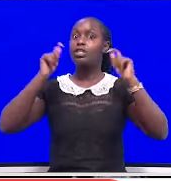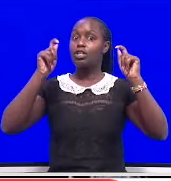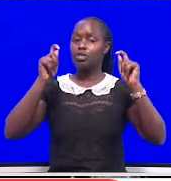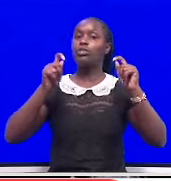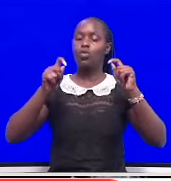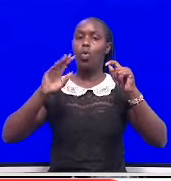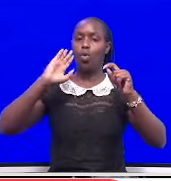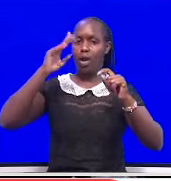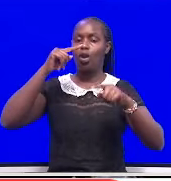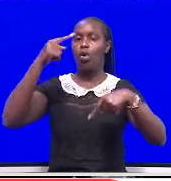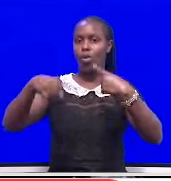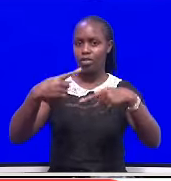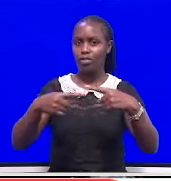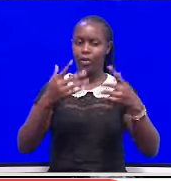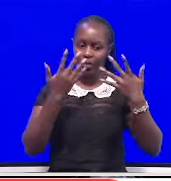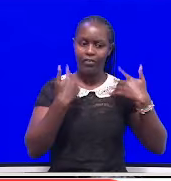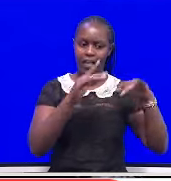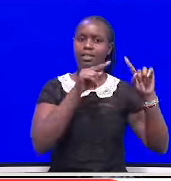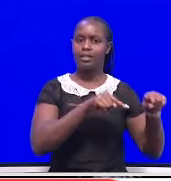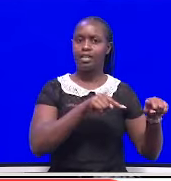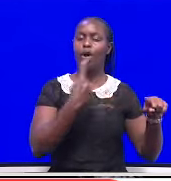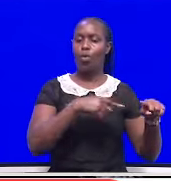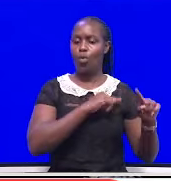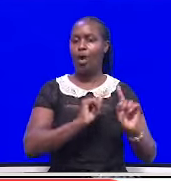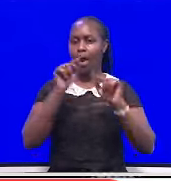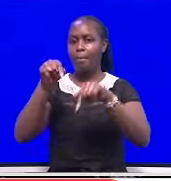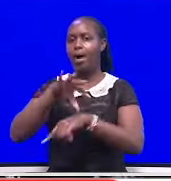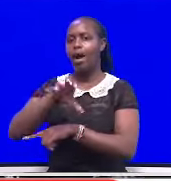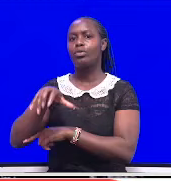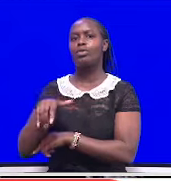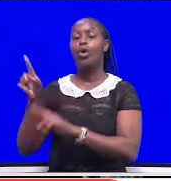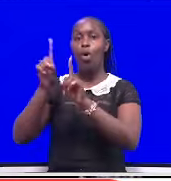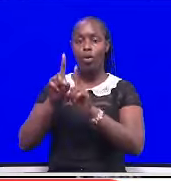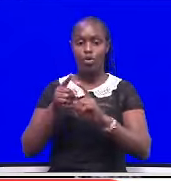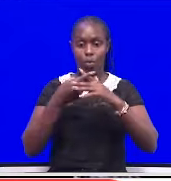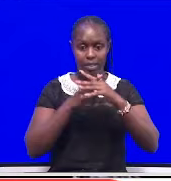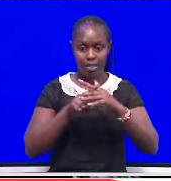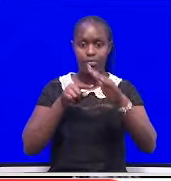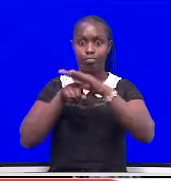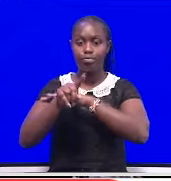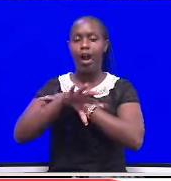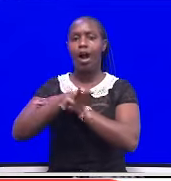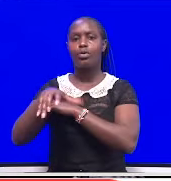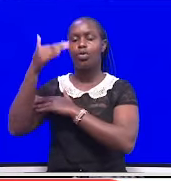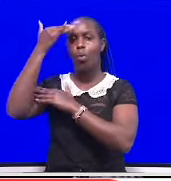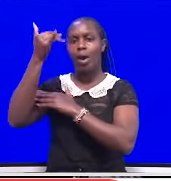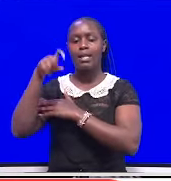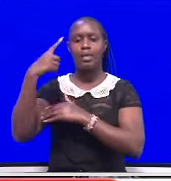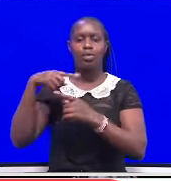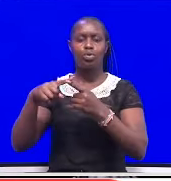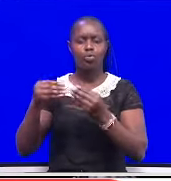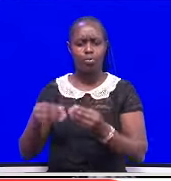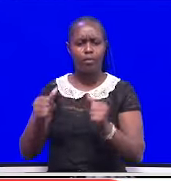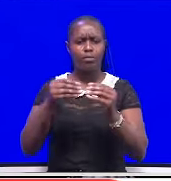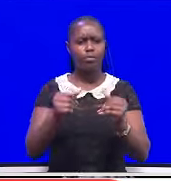down. We are coming to those offices here to try to occupy even the counties so that injustices should not just end at the